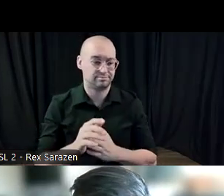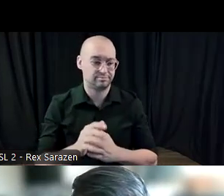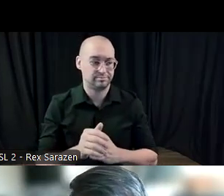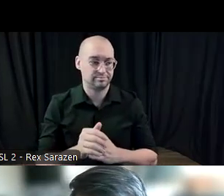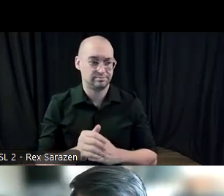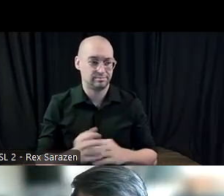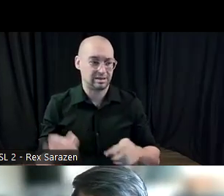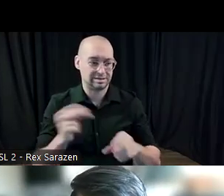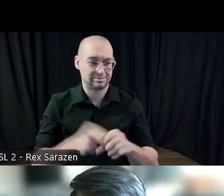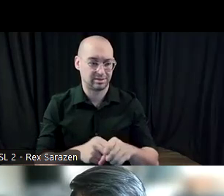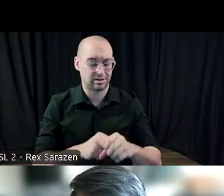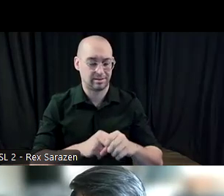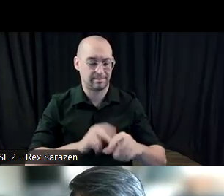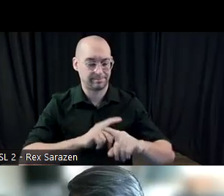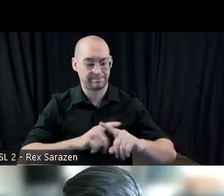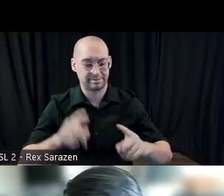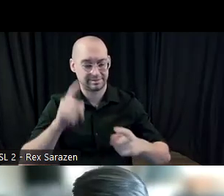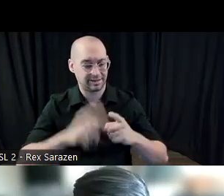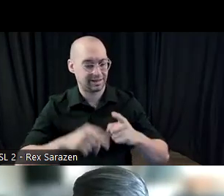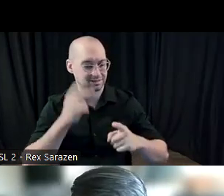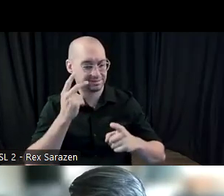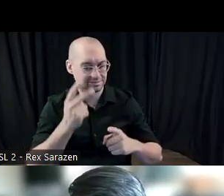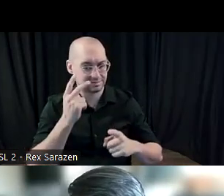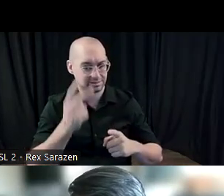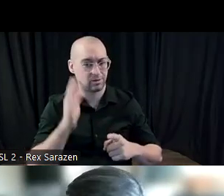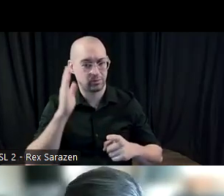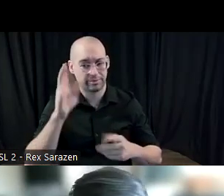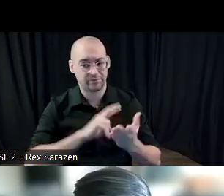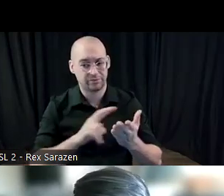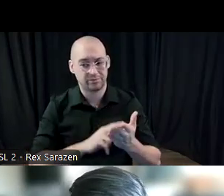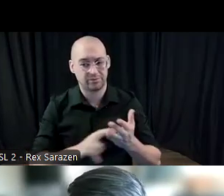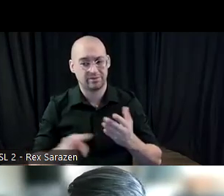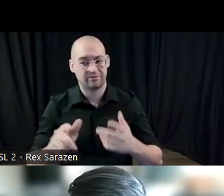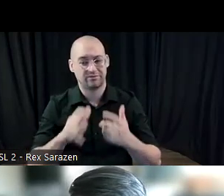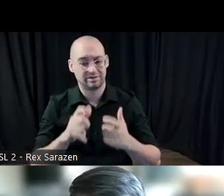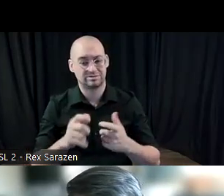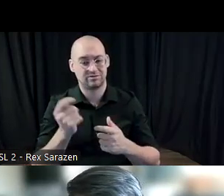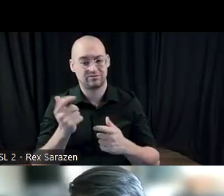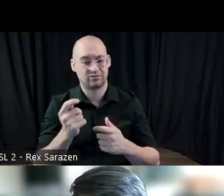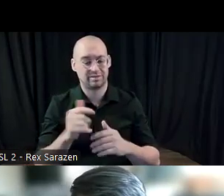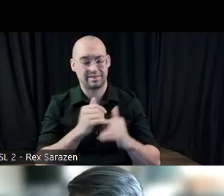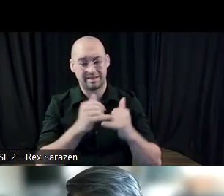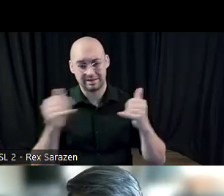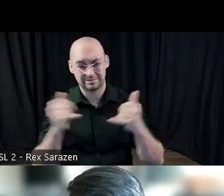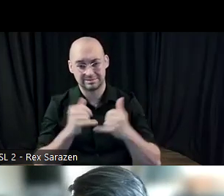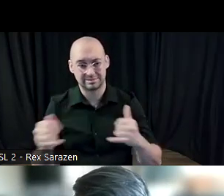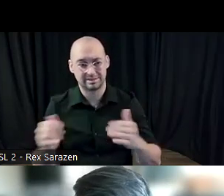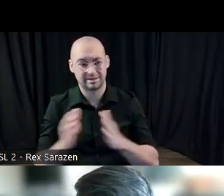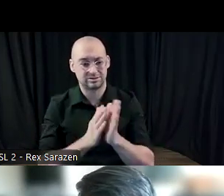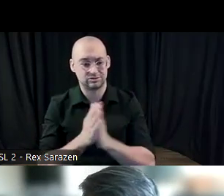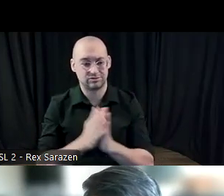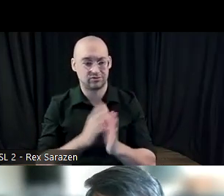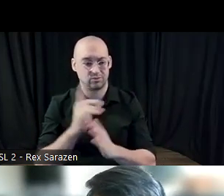having access to the visuals, I'm going to read just quickly just a couple of the lines. So initiative 1 is protect